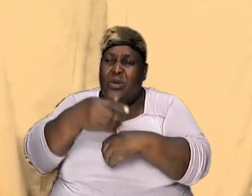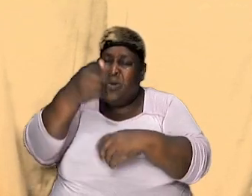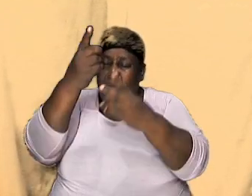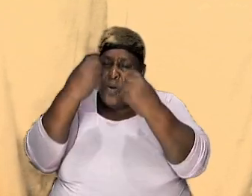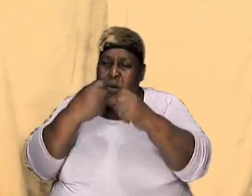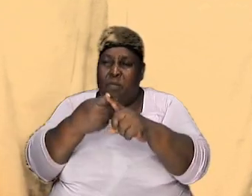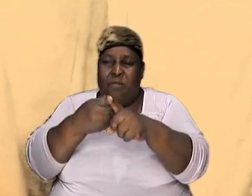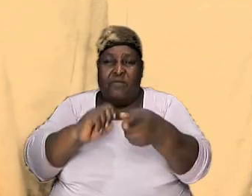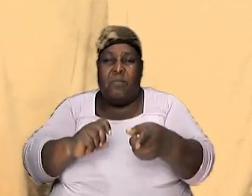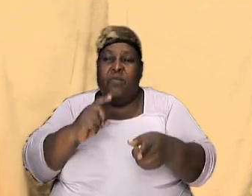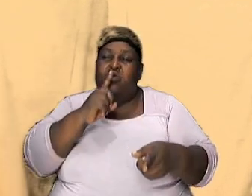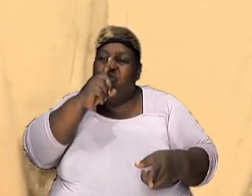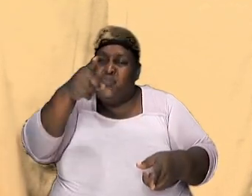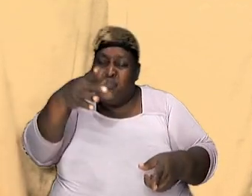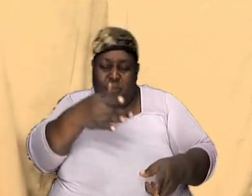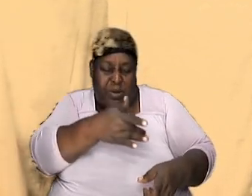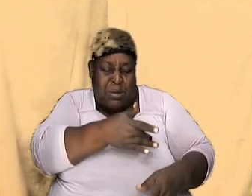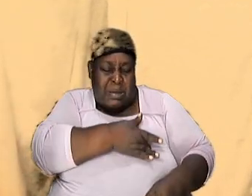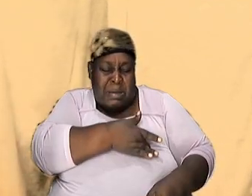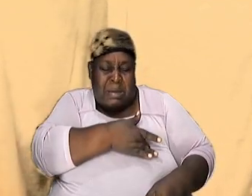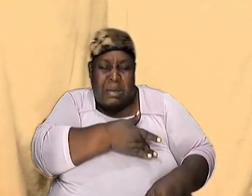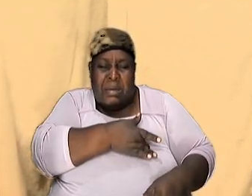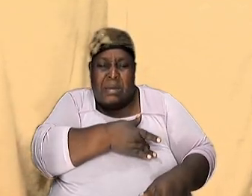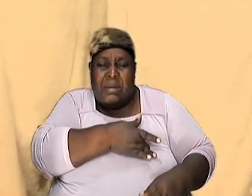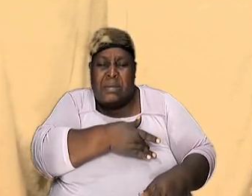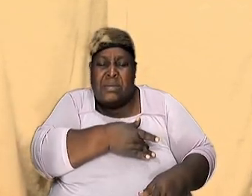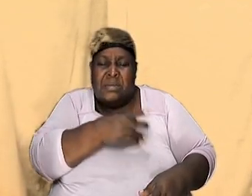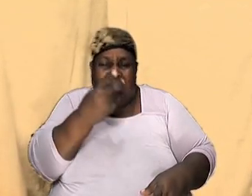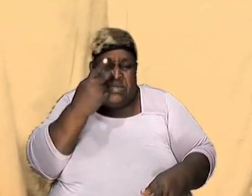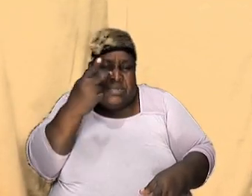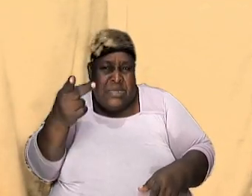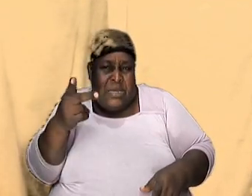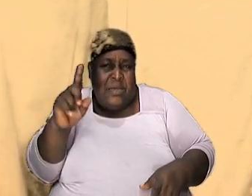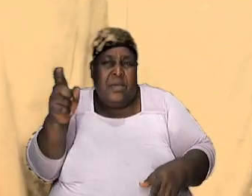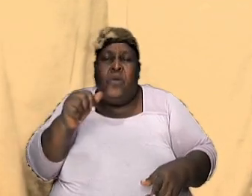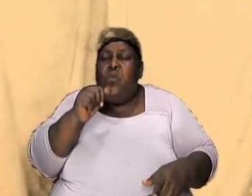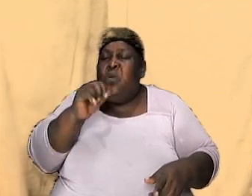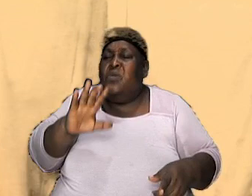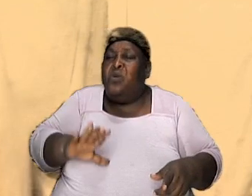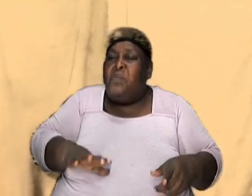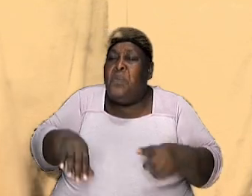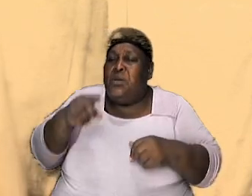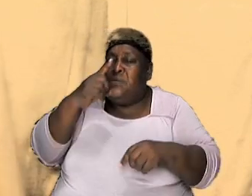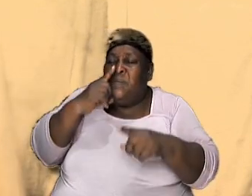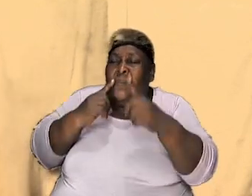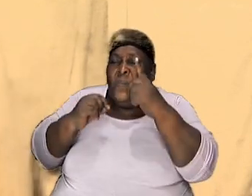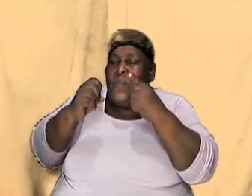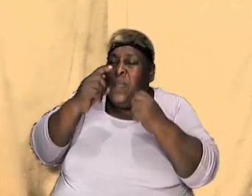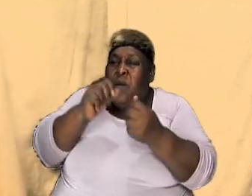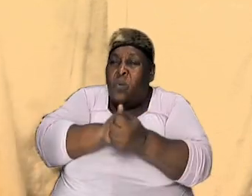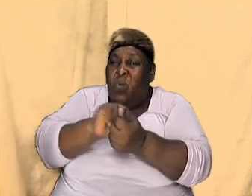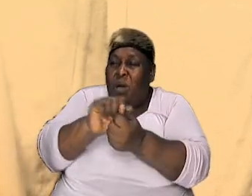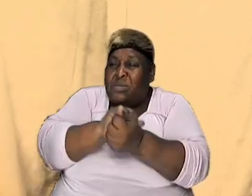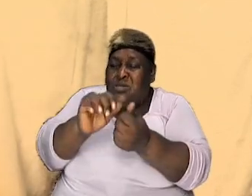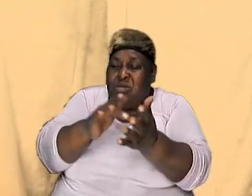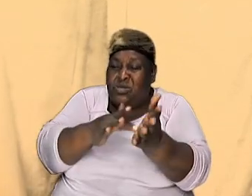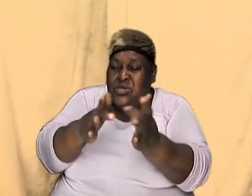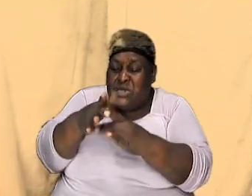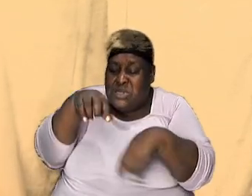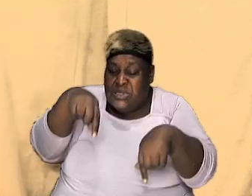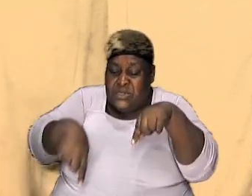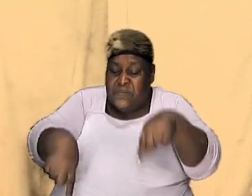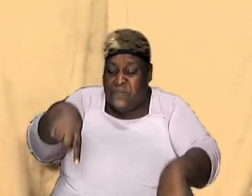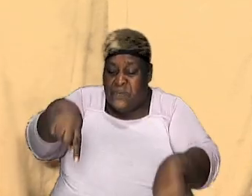broken heart. And we saw that with the woman, with her tears, praise God, she washed Jesus' feet. And she used her